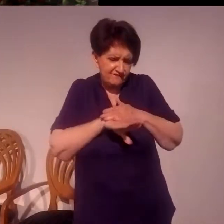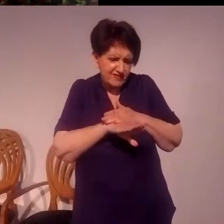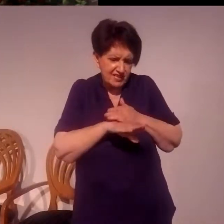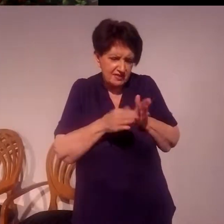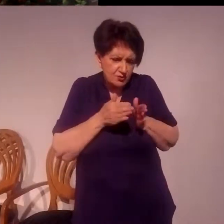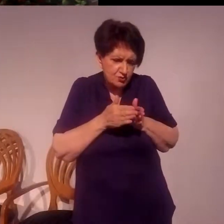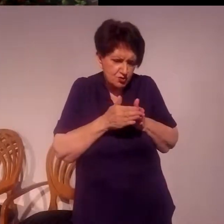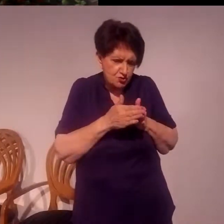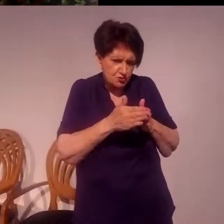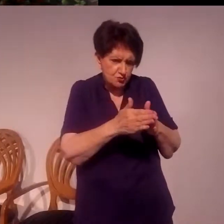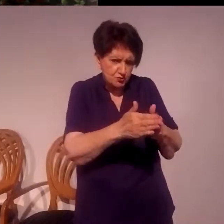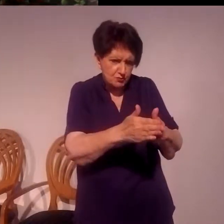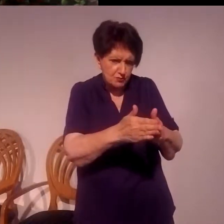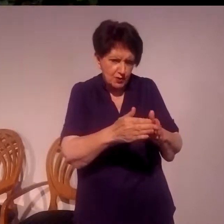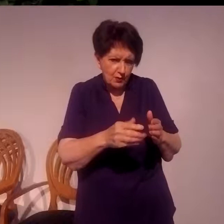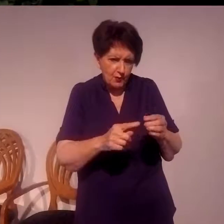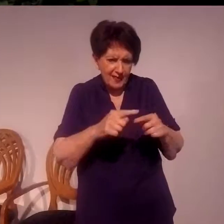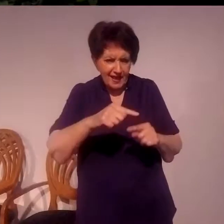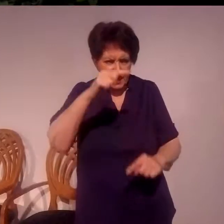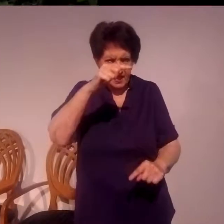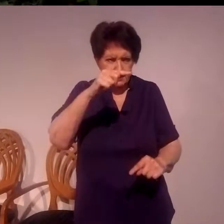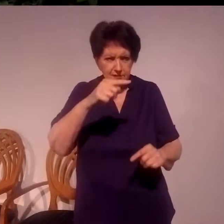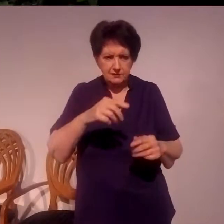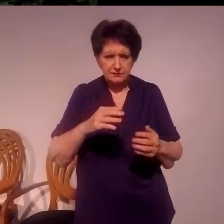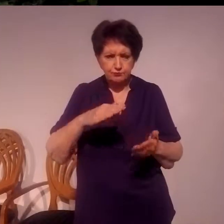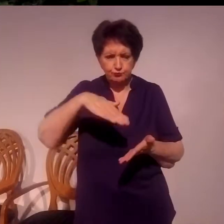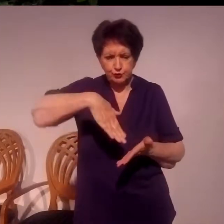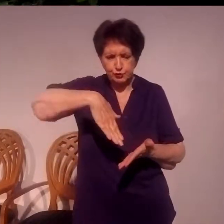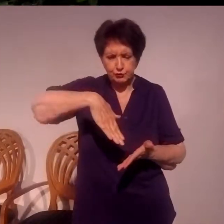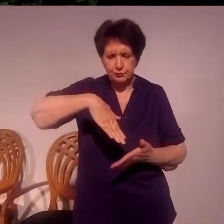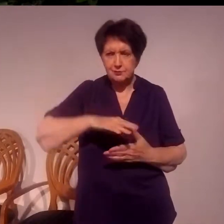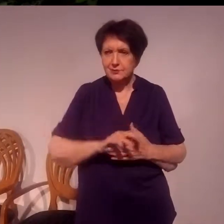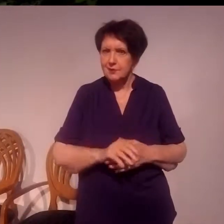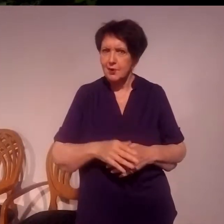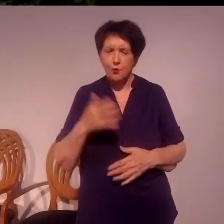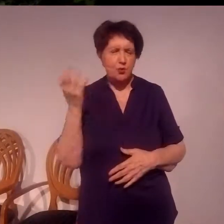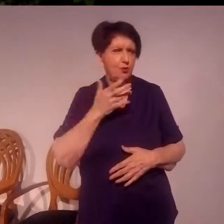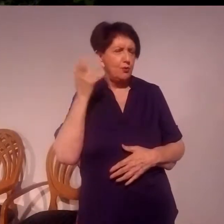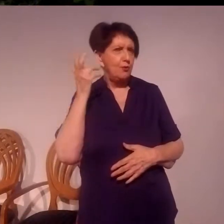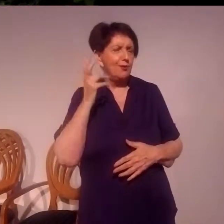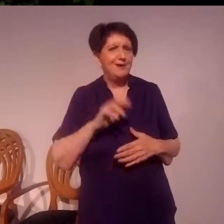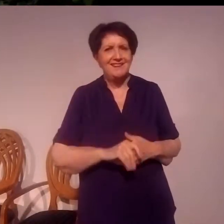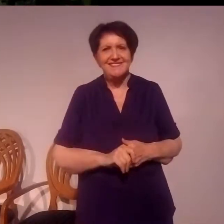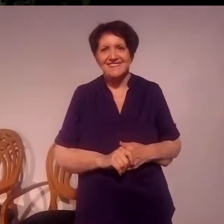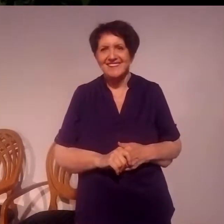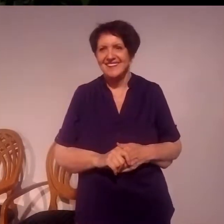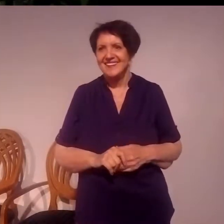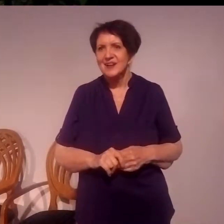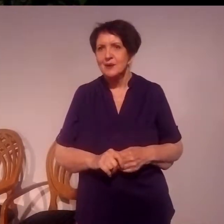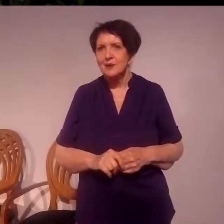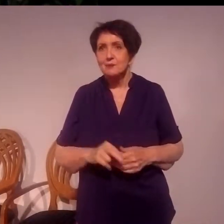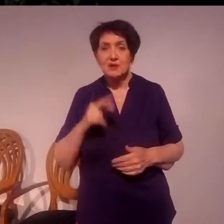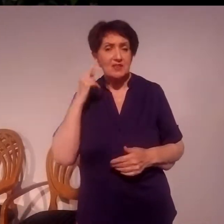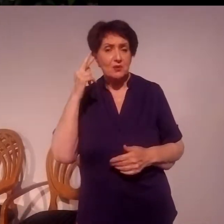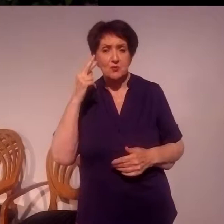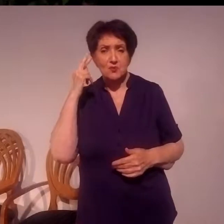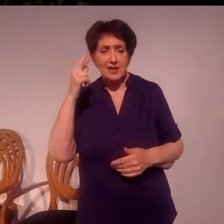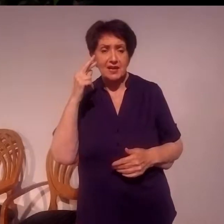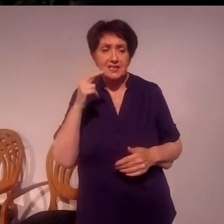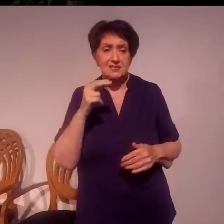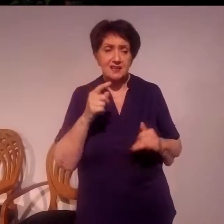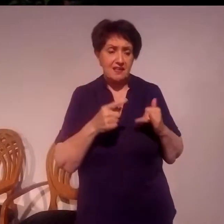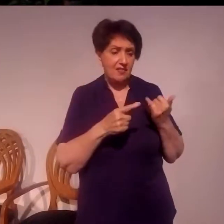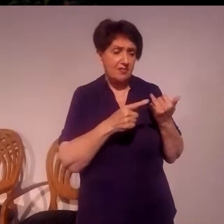pointy-toed shoes with high heels. Go figure. But they do. But what they don't realize is that little